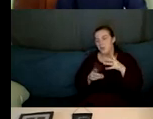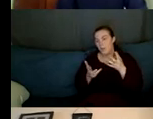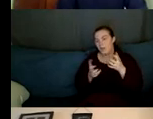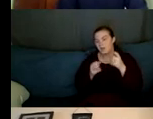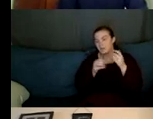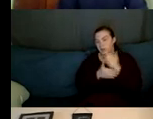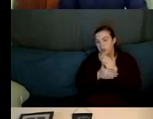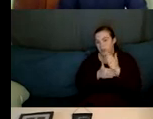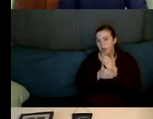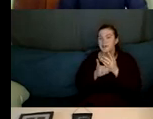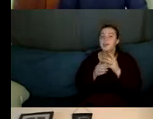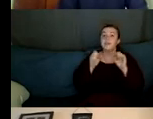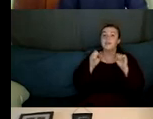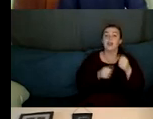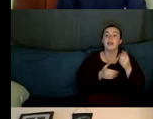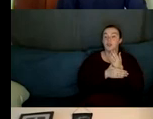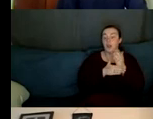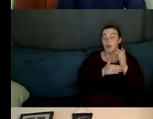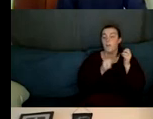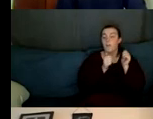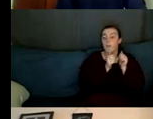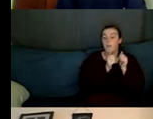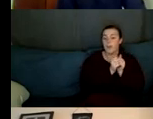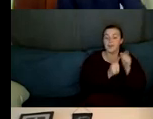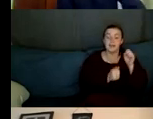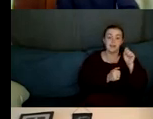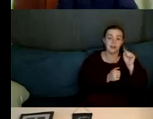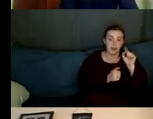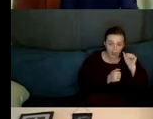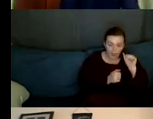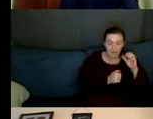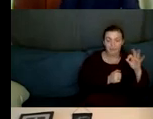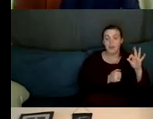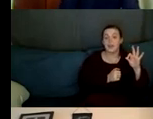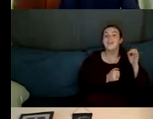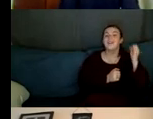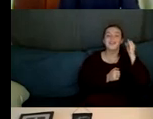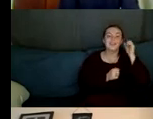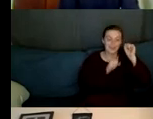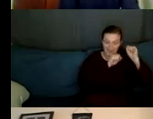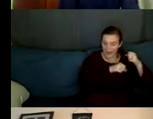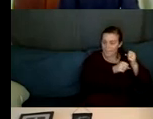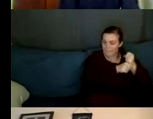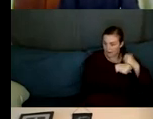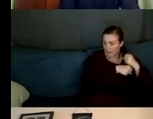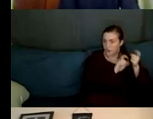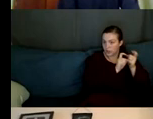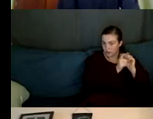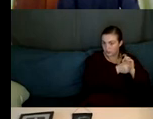And you can share it with your event staff, people who are authorized to make changes. In